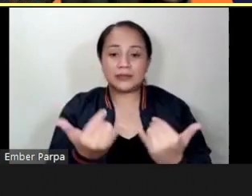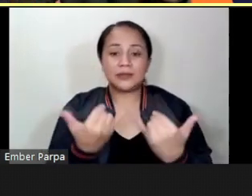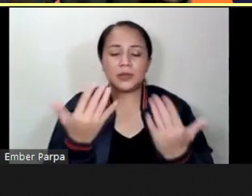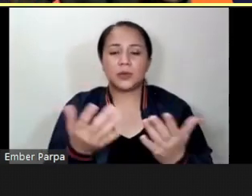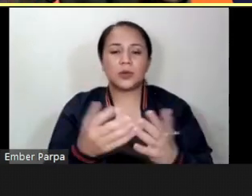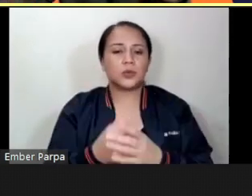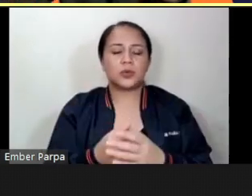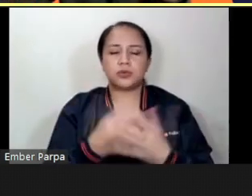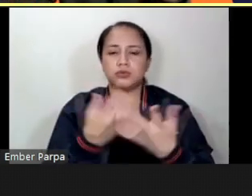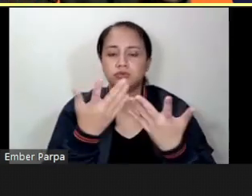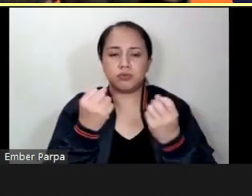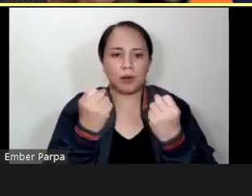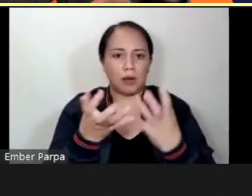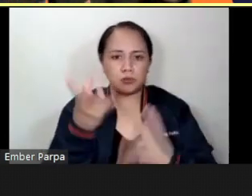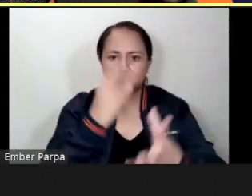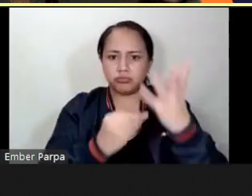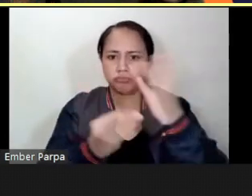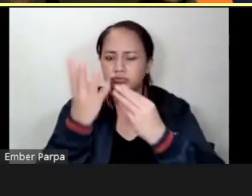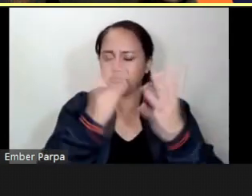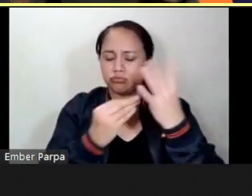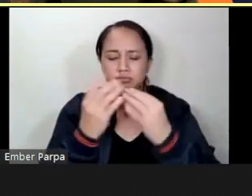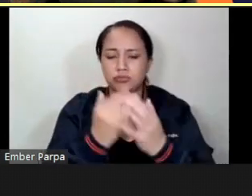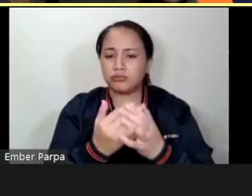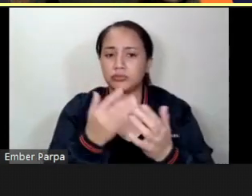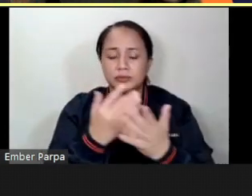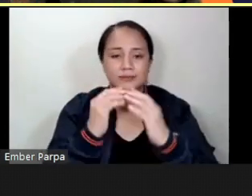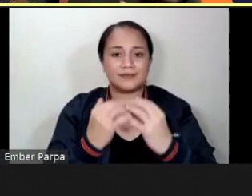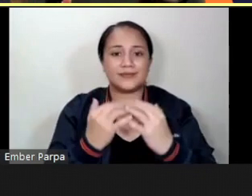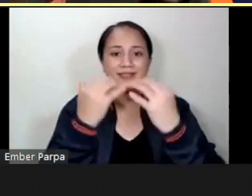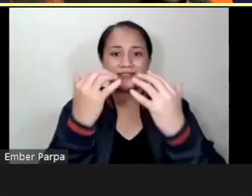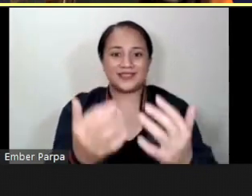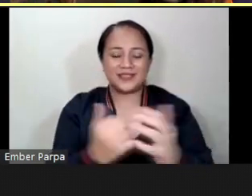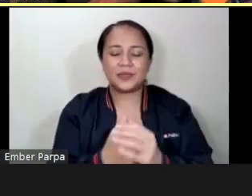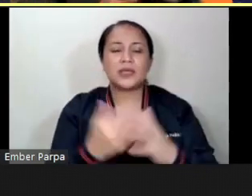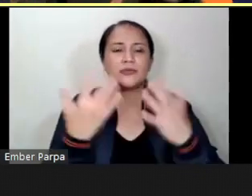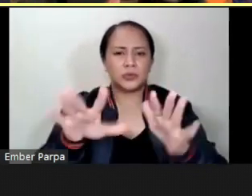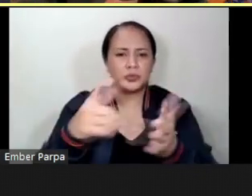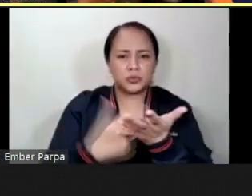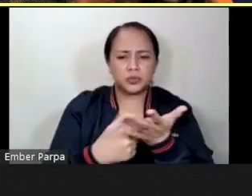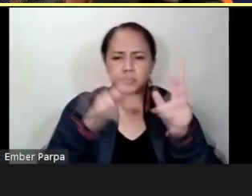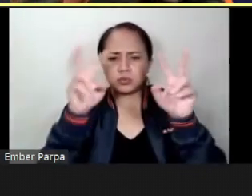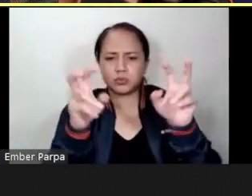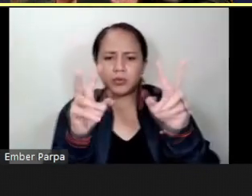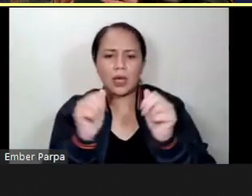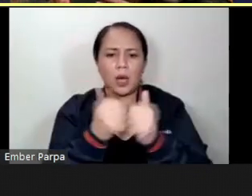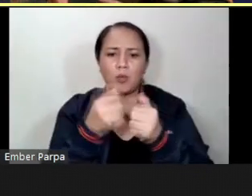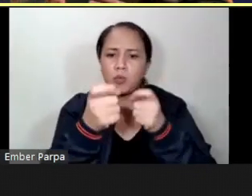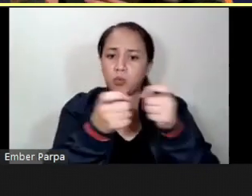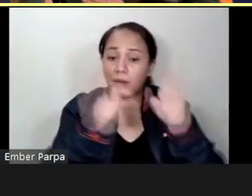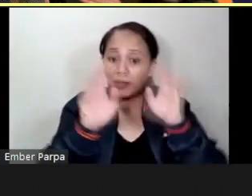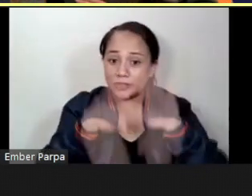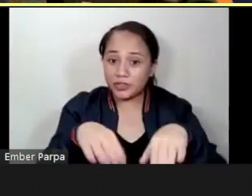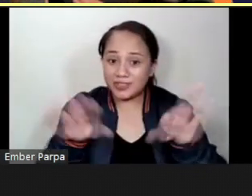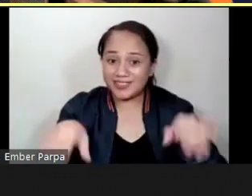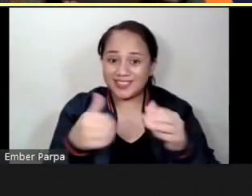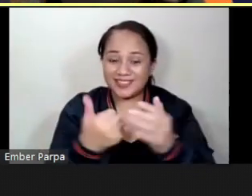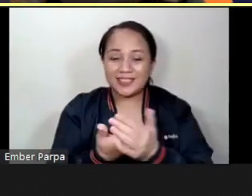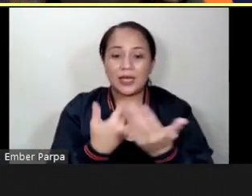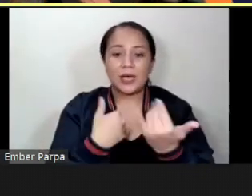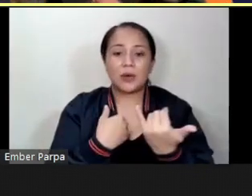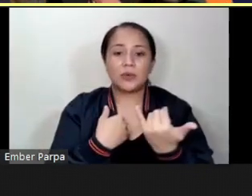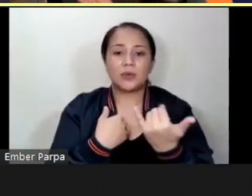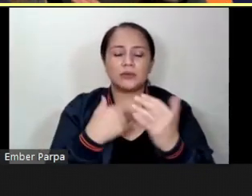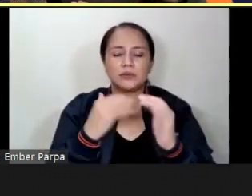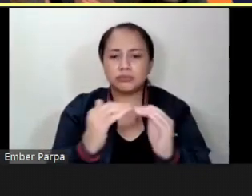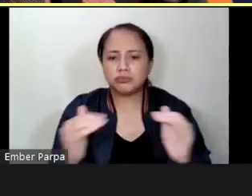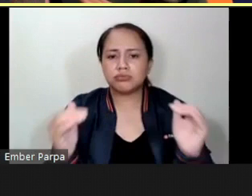very productive and worthwhile conference. We've tackled issues on how to manage children during this most dangerous